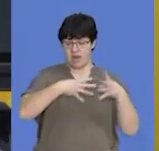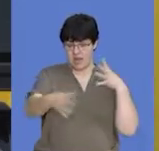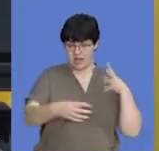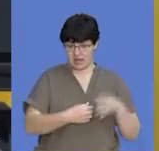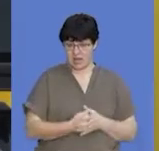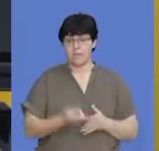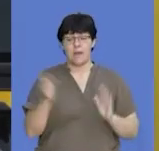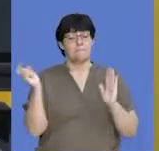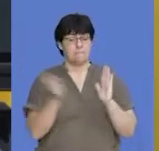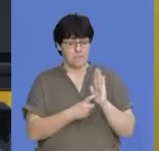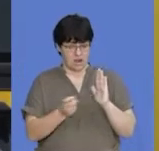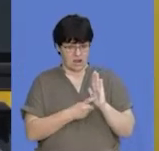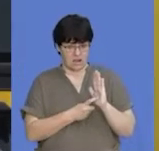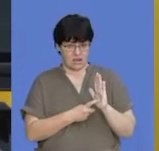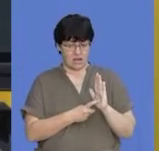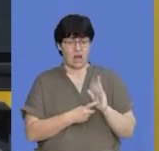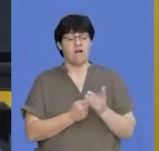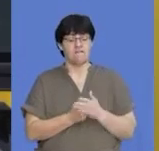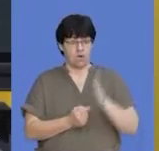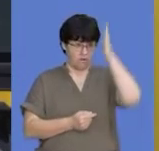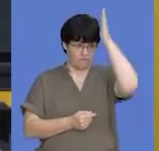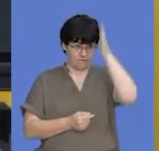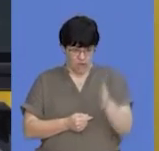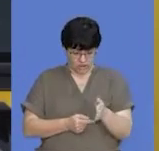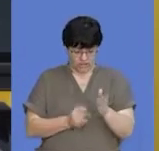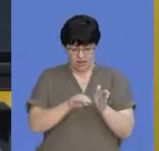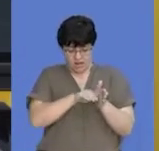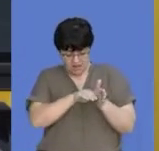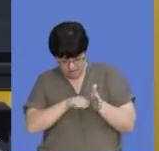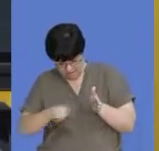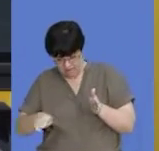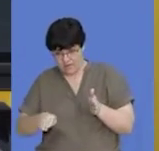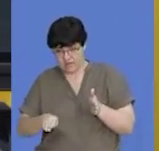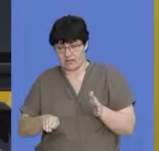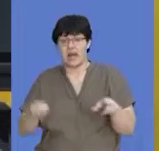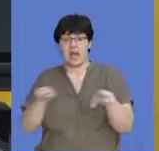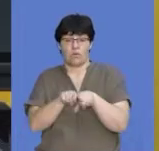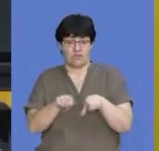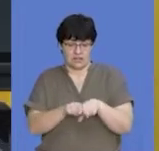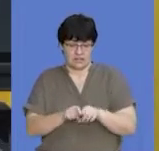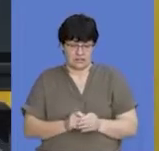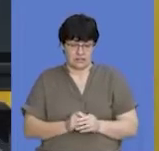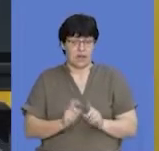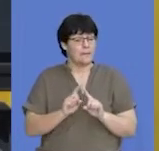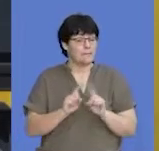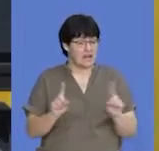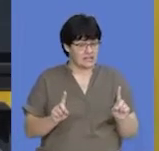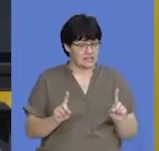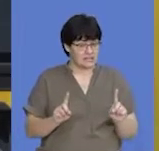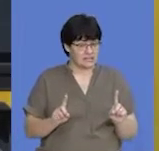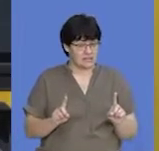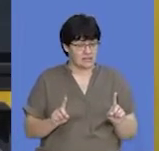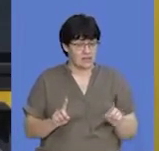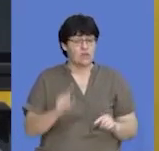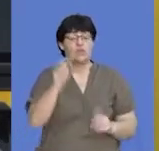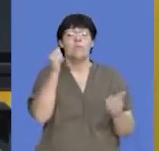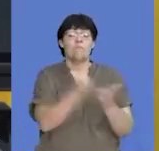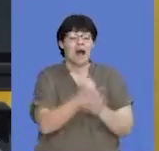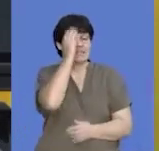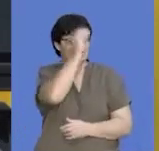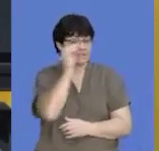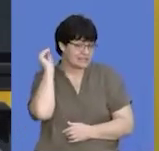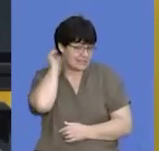I've got a mark for the vertical interval, I've got a mark for the horizontal equivalent. However, what you should note